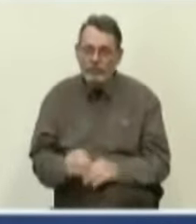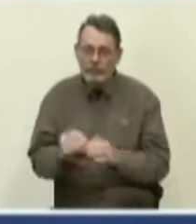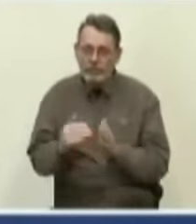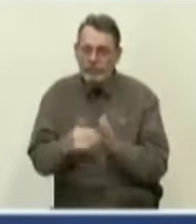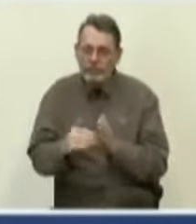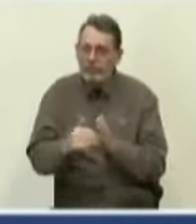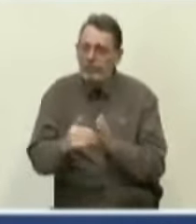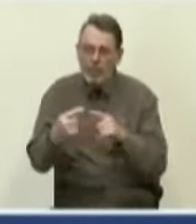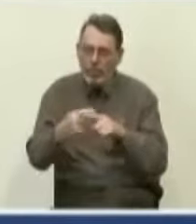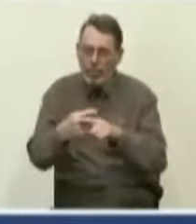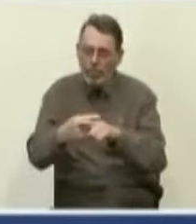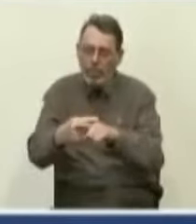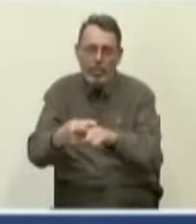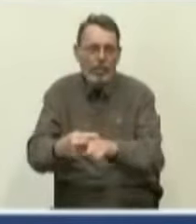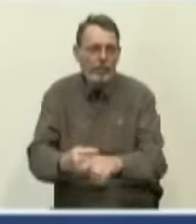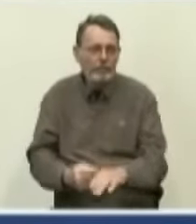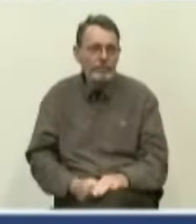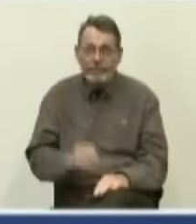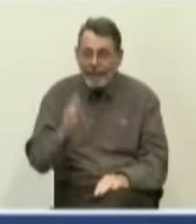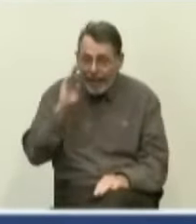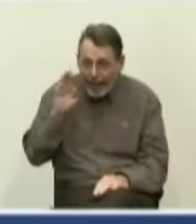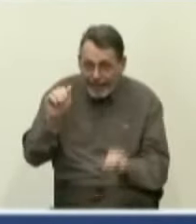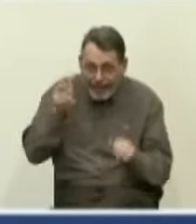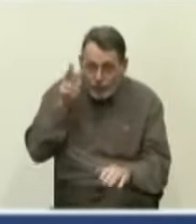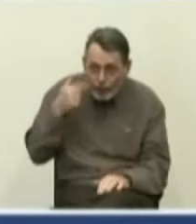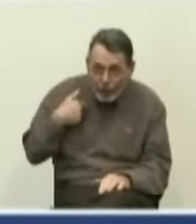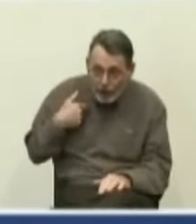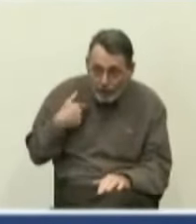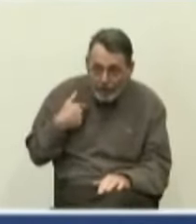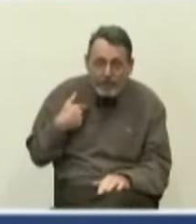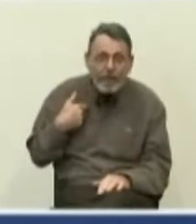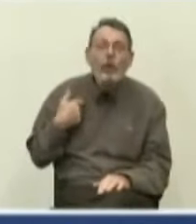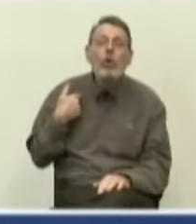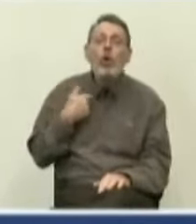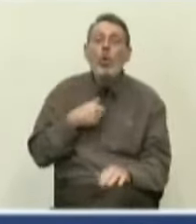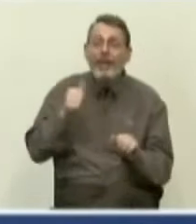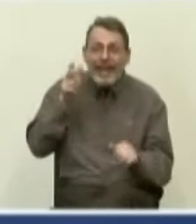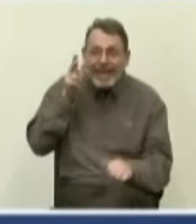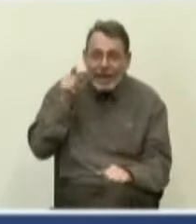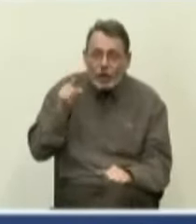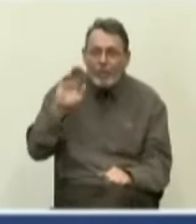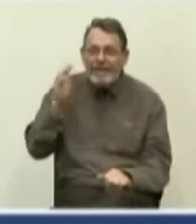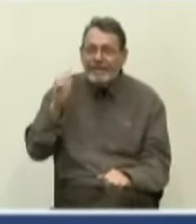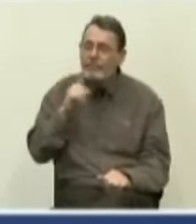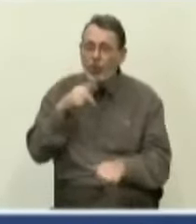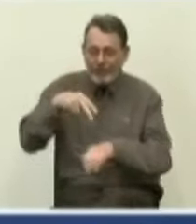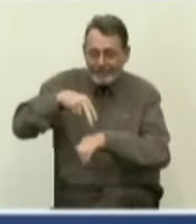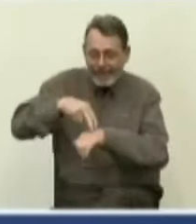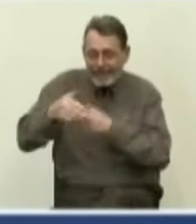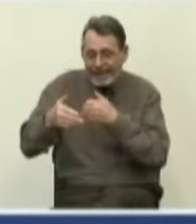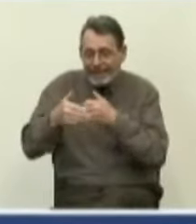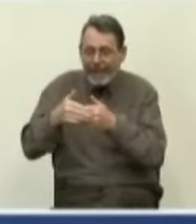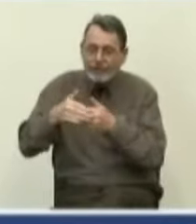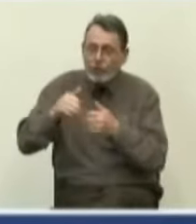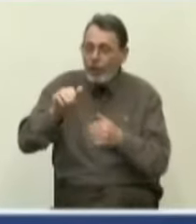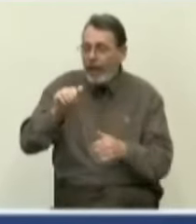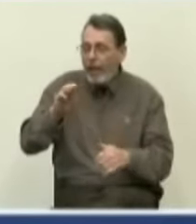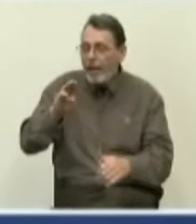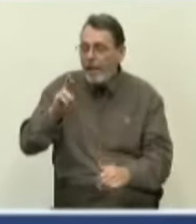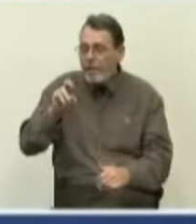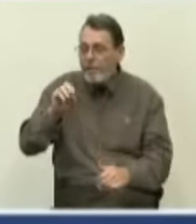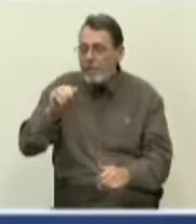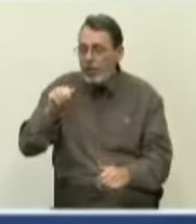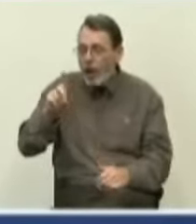hello. Hand. Hello, can you hear me? Can I speak? We can hear you, but it sounds like you're standing next to a broadcast and it's catching